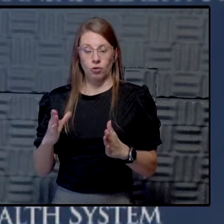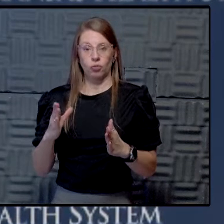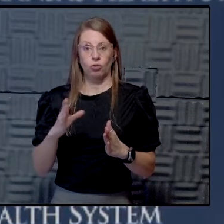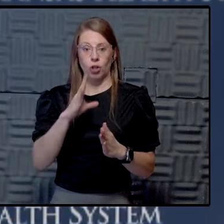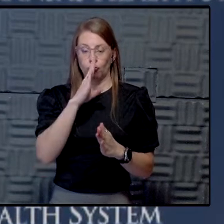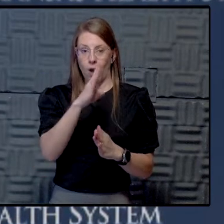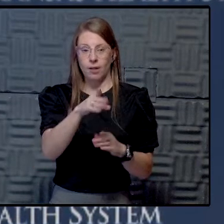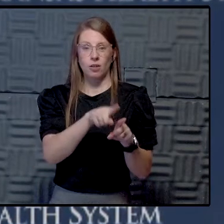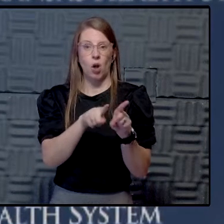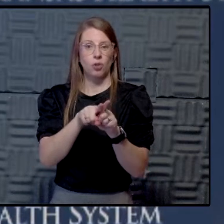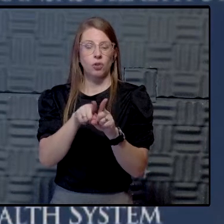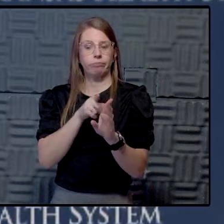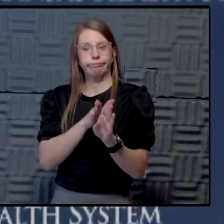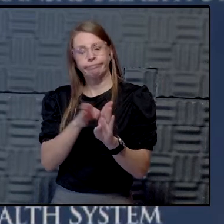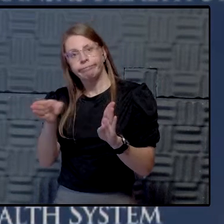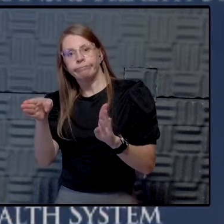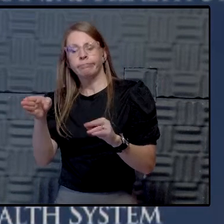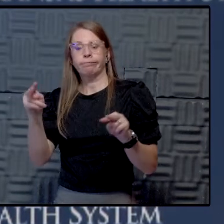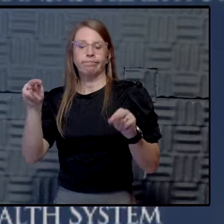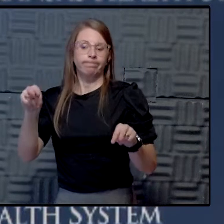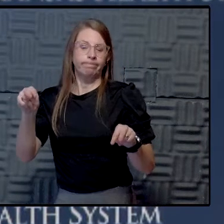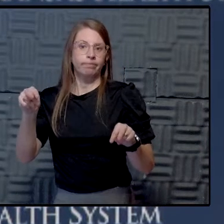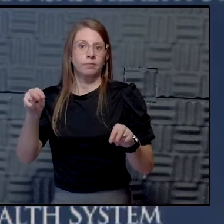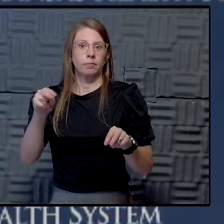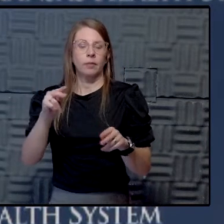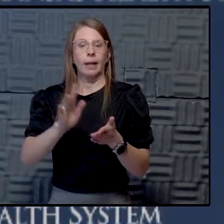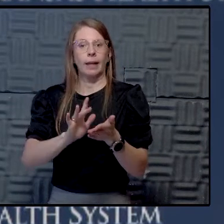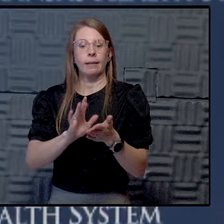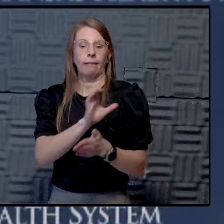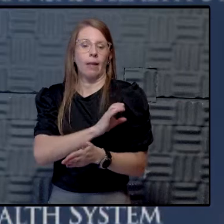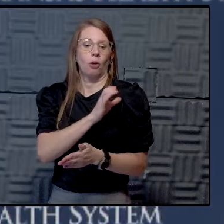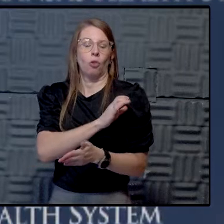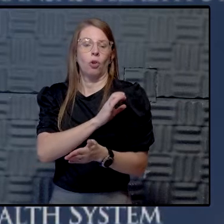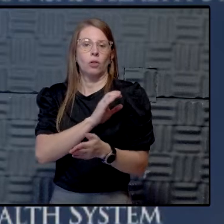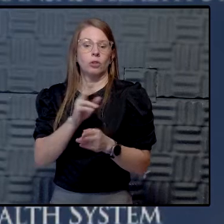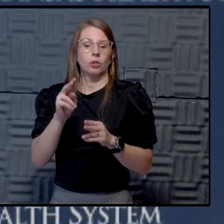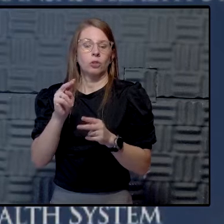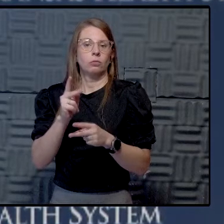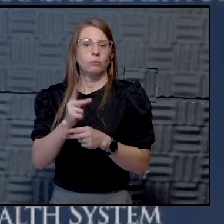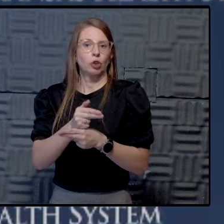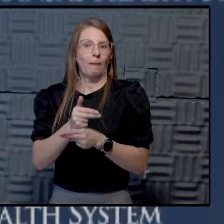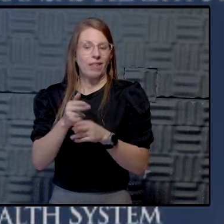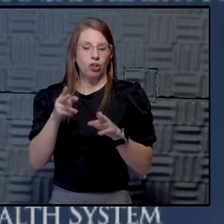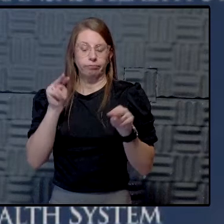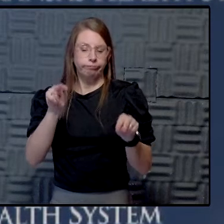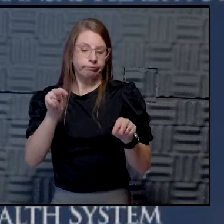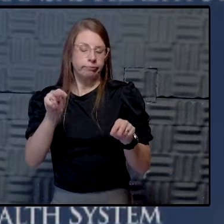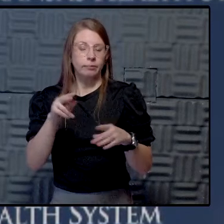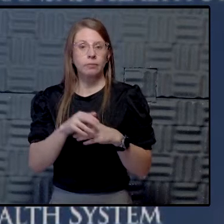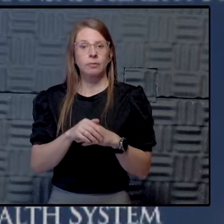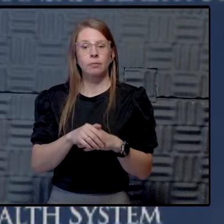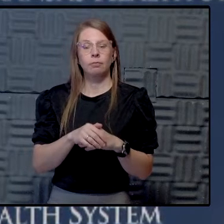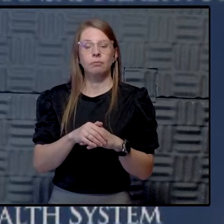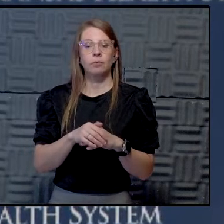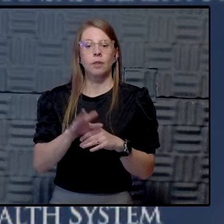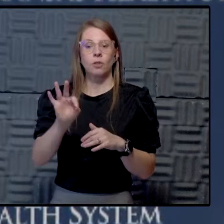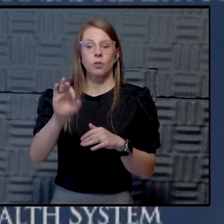and indirect medical oversight and clinical supervision of EMS providers. So, for instance, in Johnson County, there's about